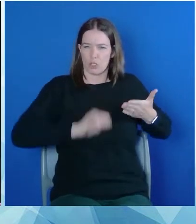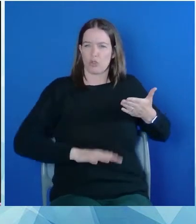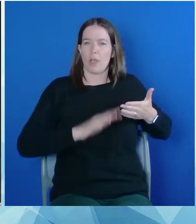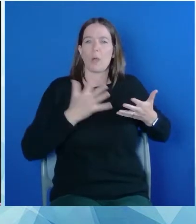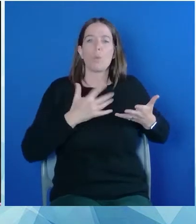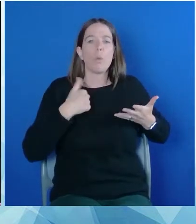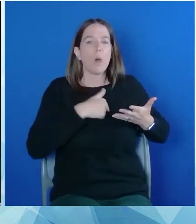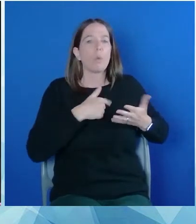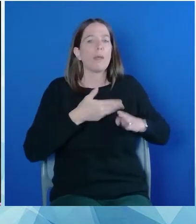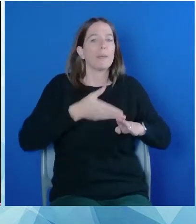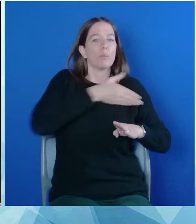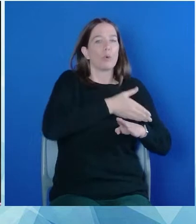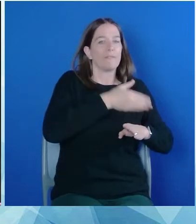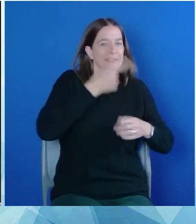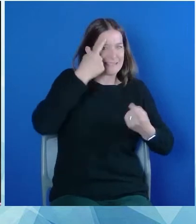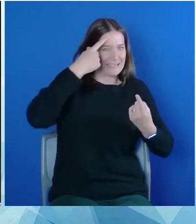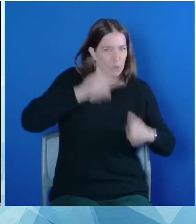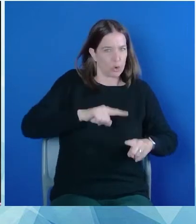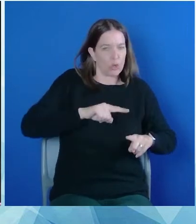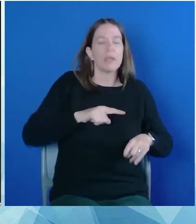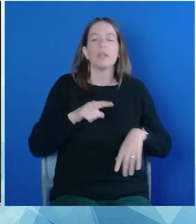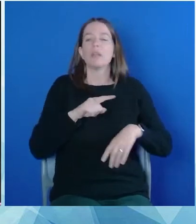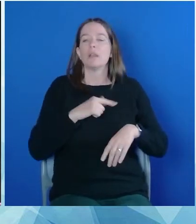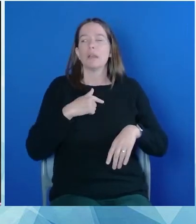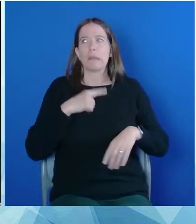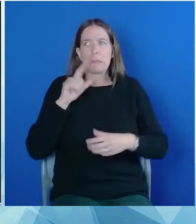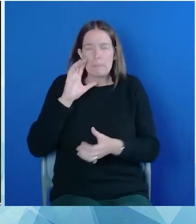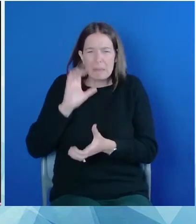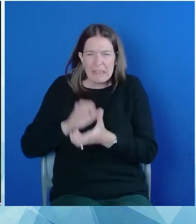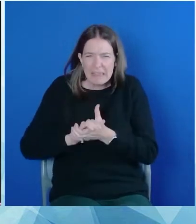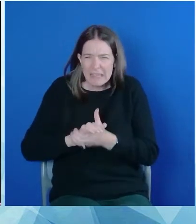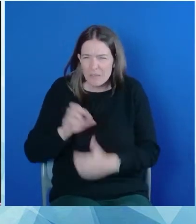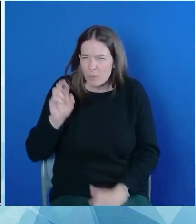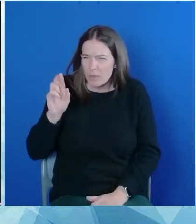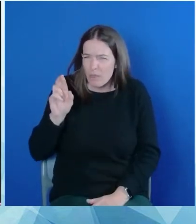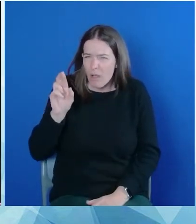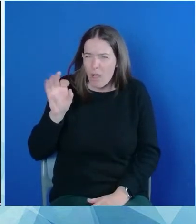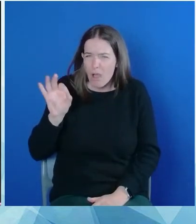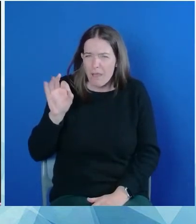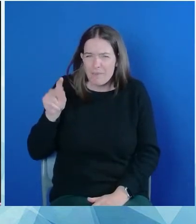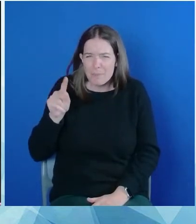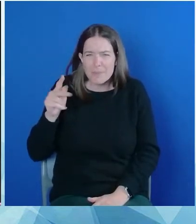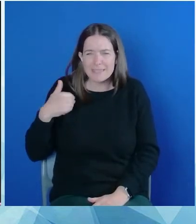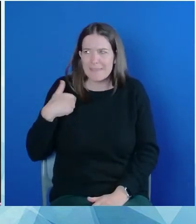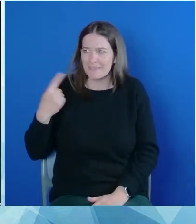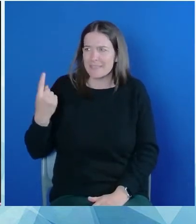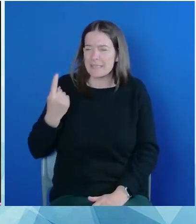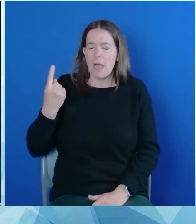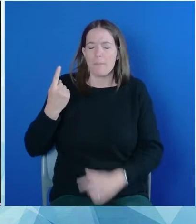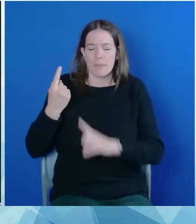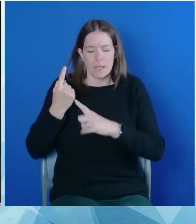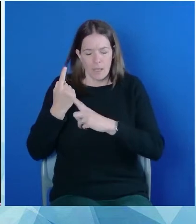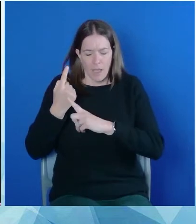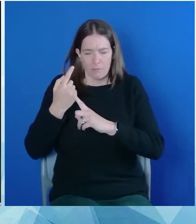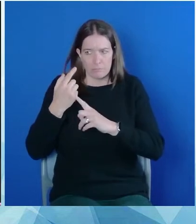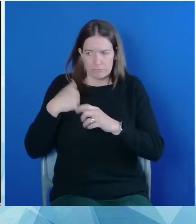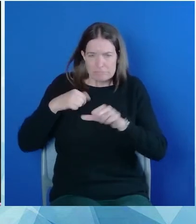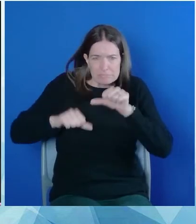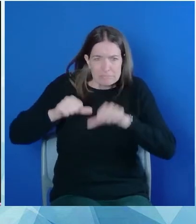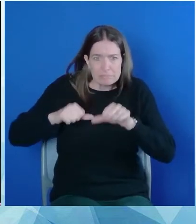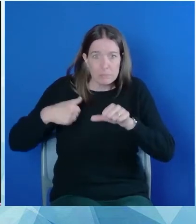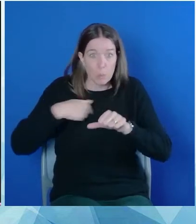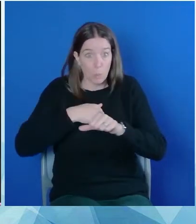previous board meetings? Because I believe with RFPs, there's something to that. I'm not sure if we're allowed to do that or